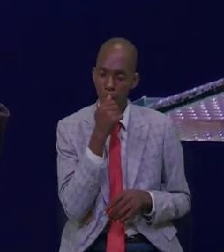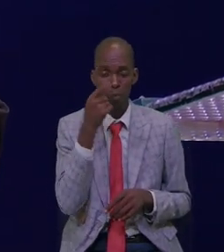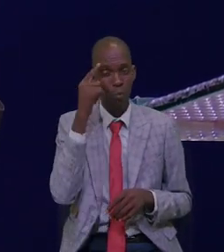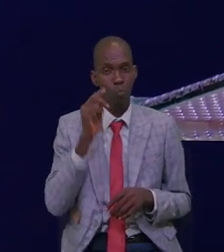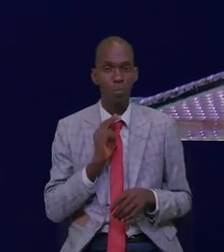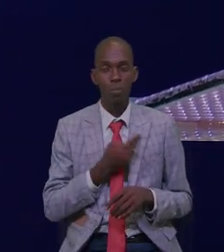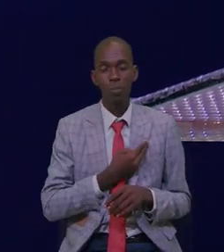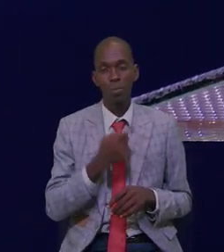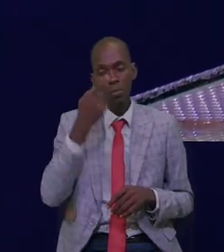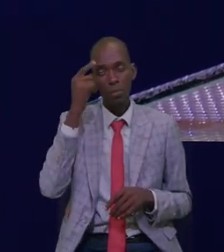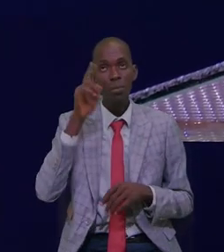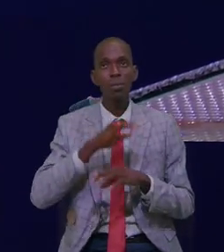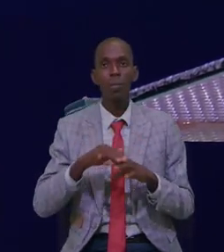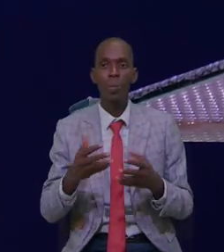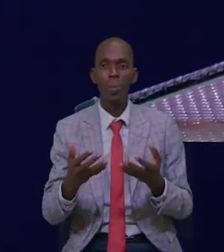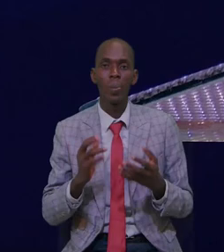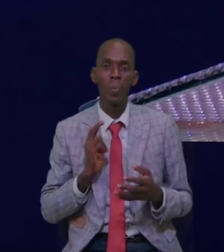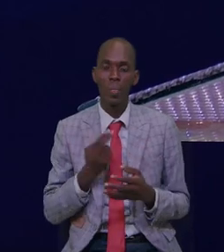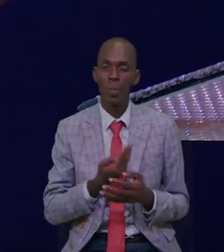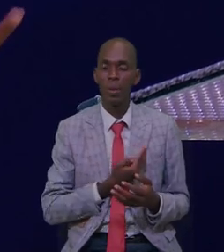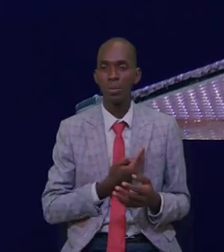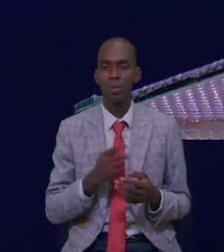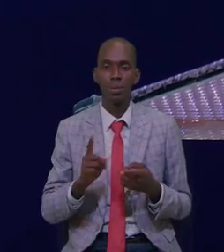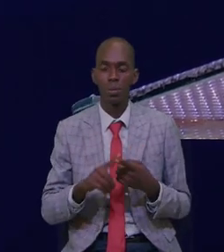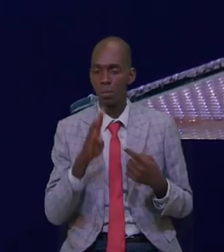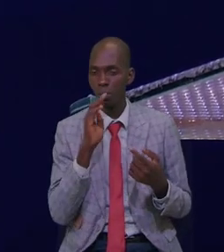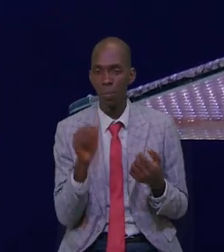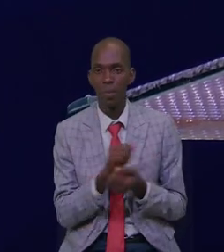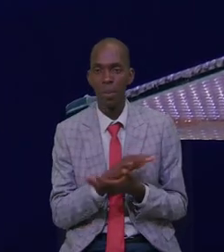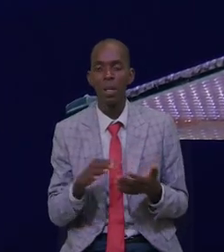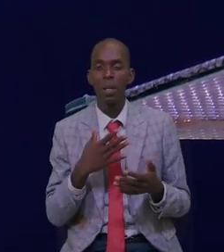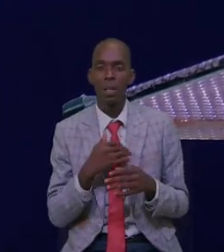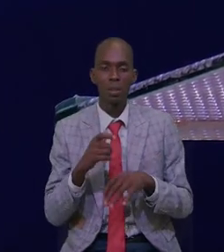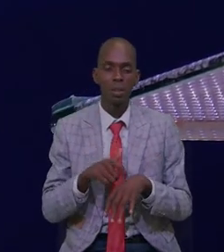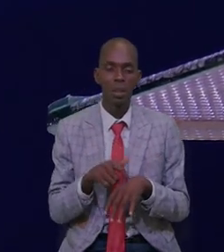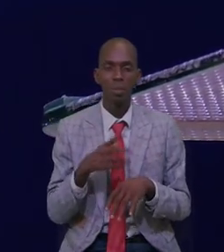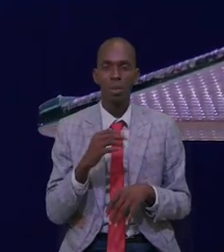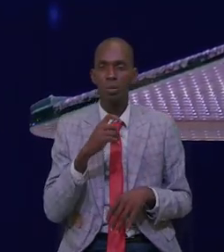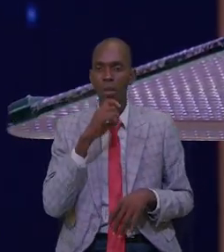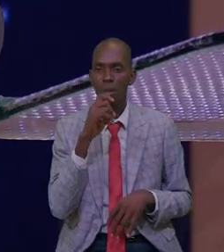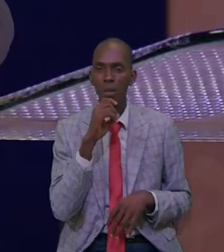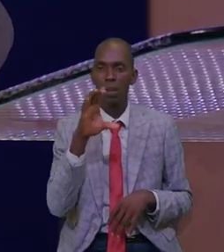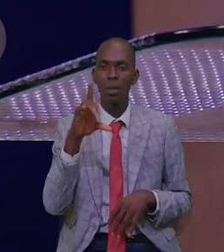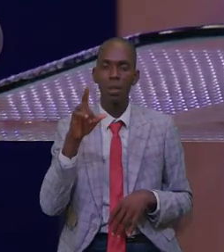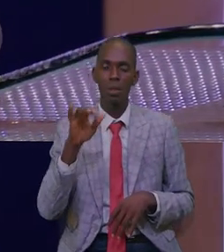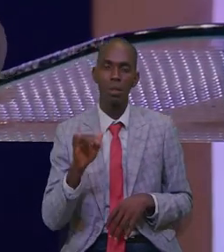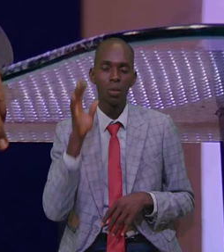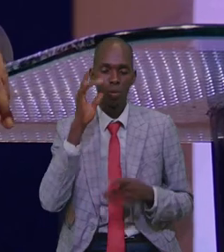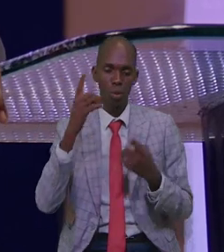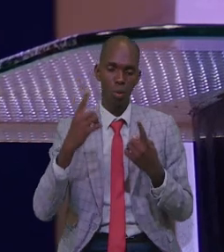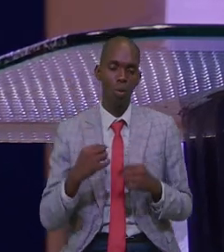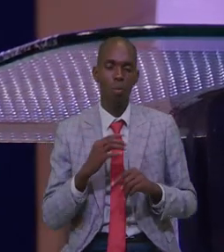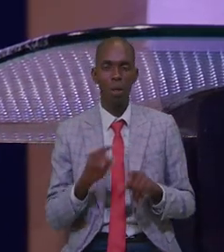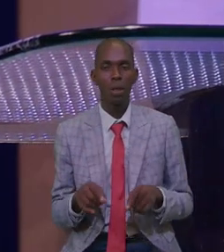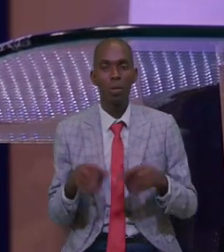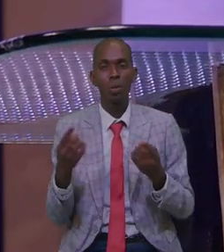want anyone to perish. That will come and go, and then the iron and the clay, that will come, and then at the